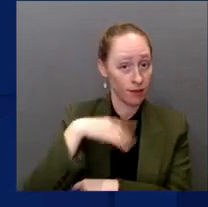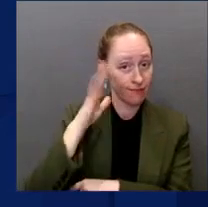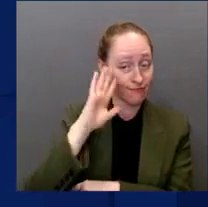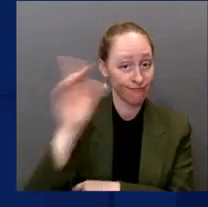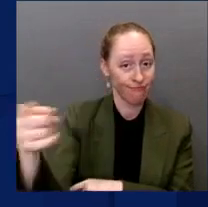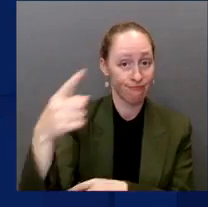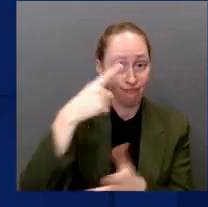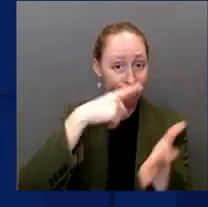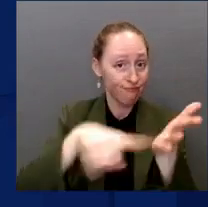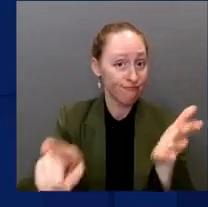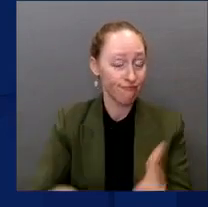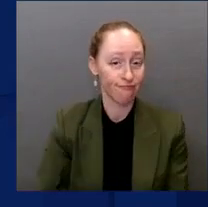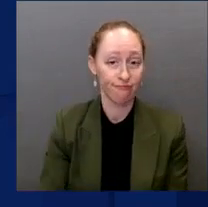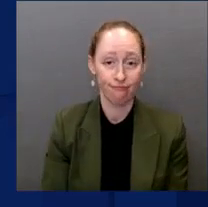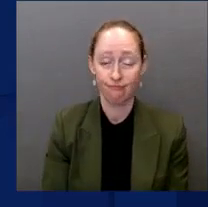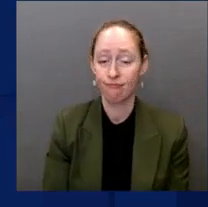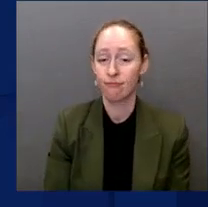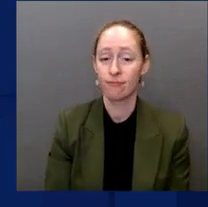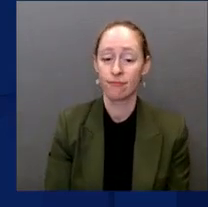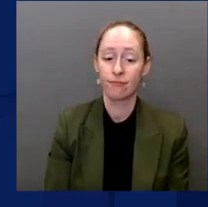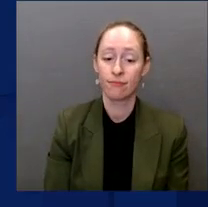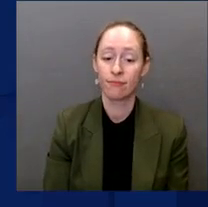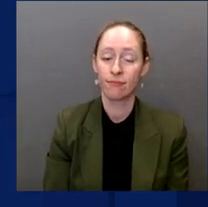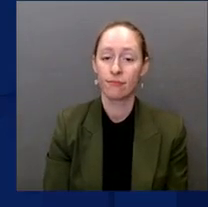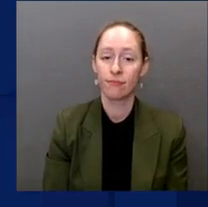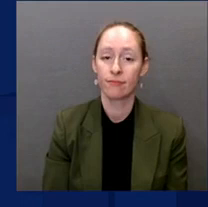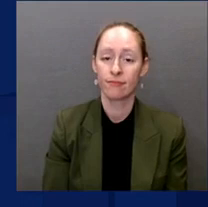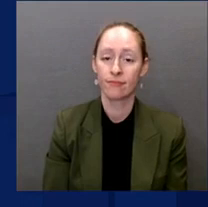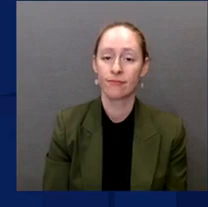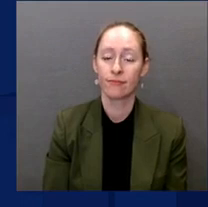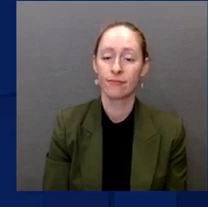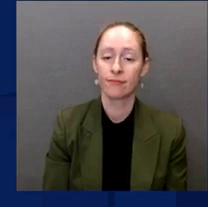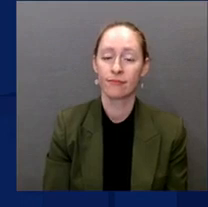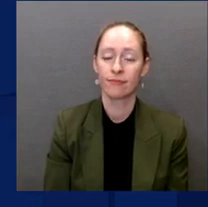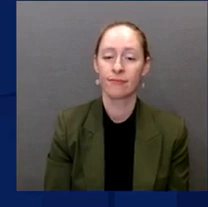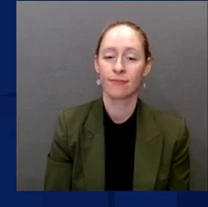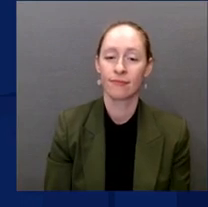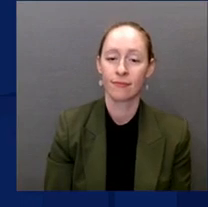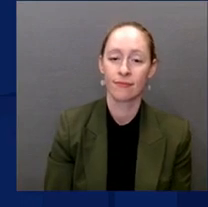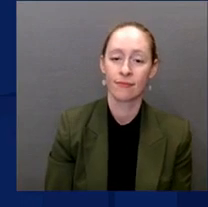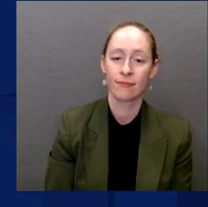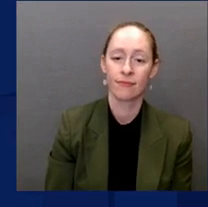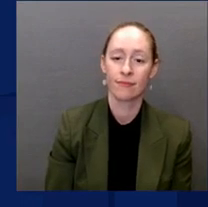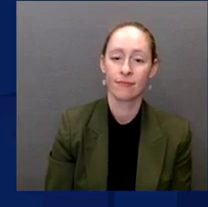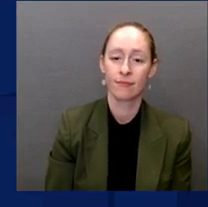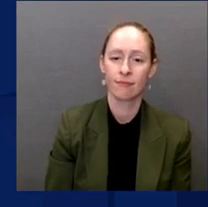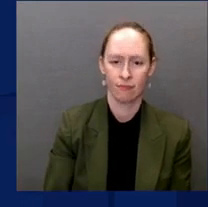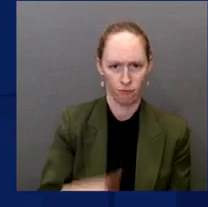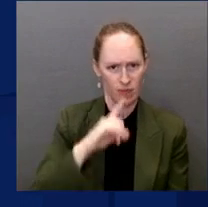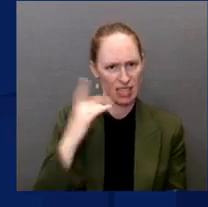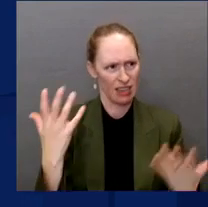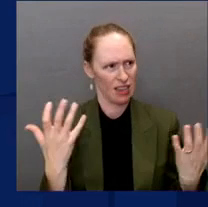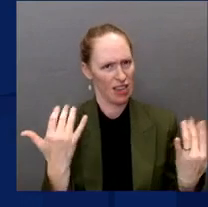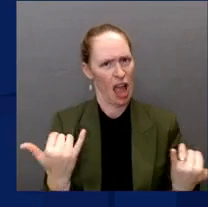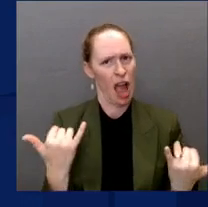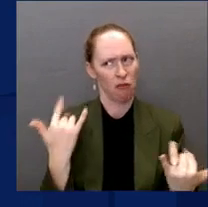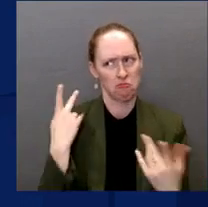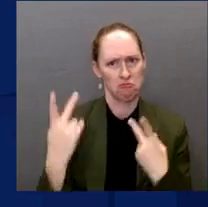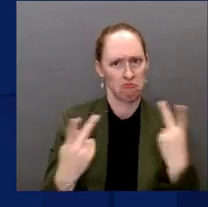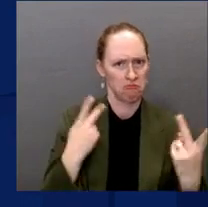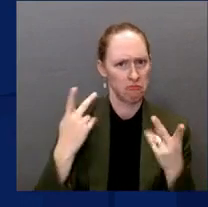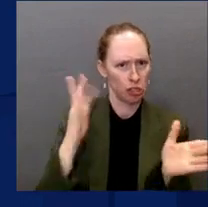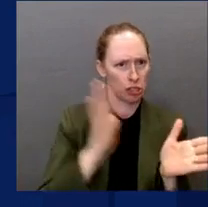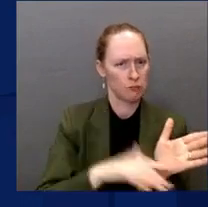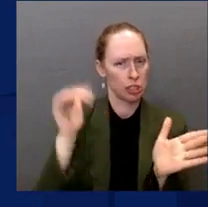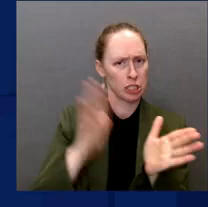more quickly now to bring down the price of the pump because gasoline is down. The price of gasoline is down a great deal. There's too much of a delay